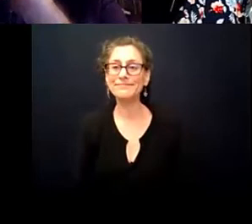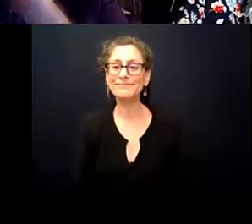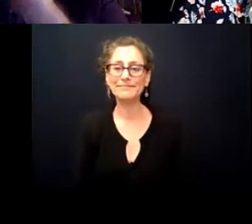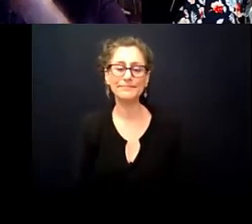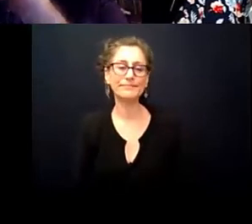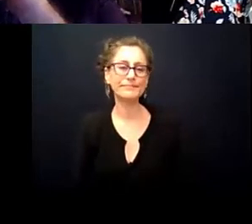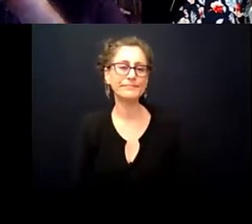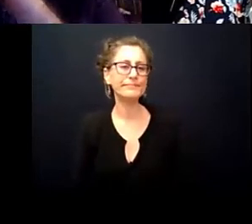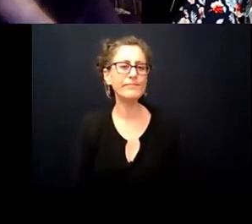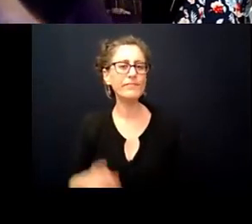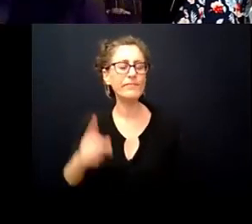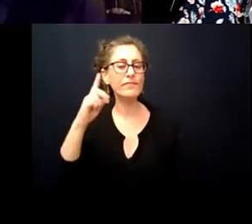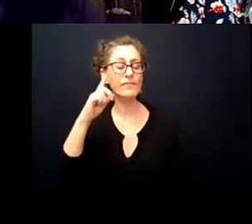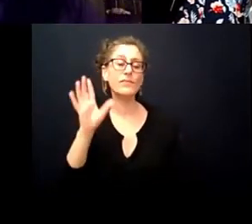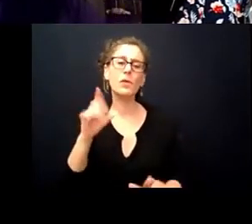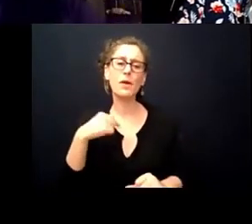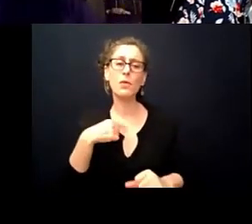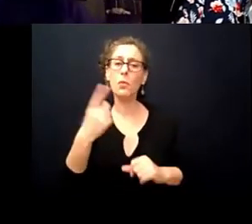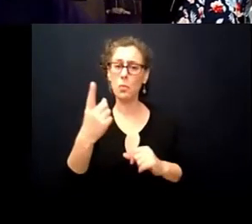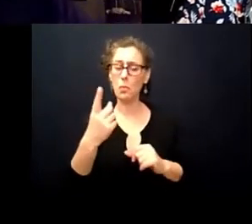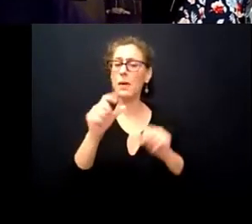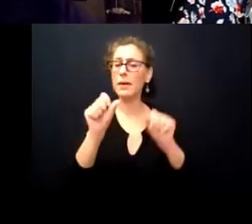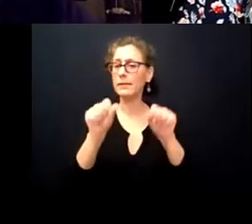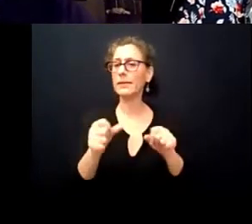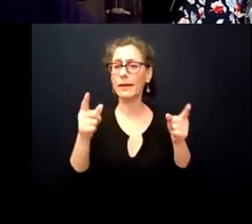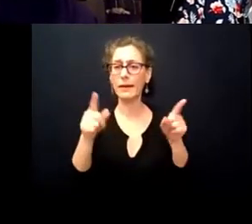Well, I think one thing that could happen is,